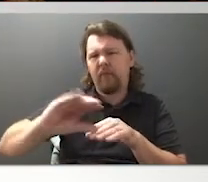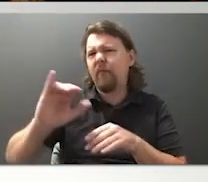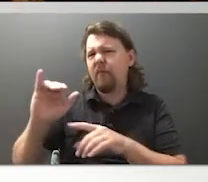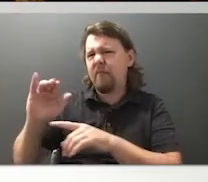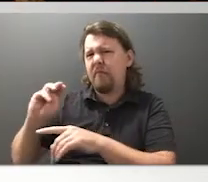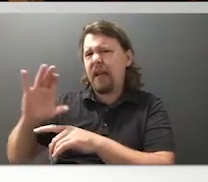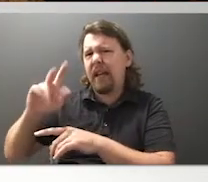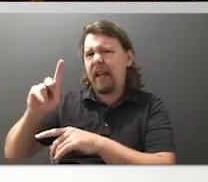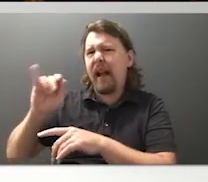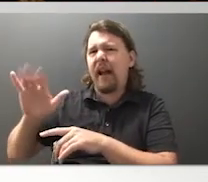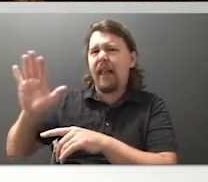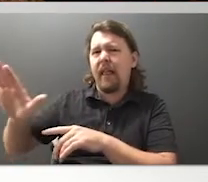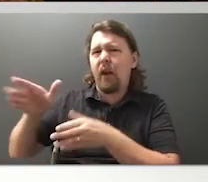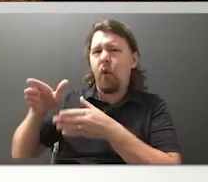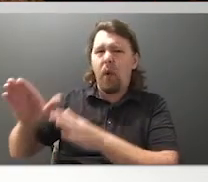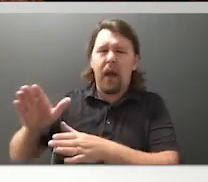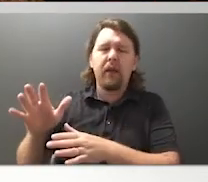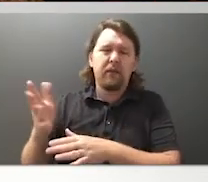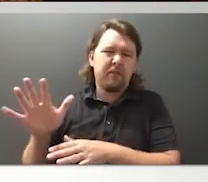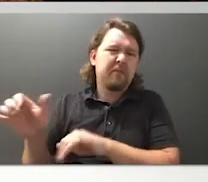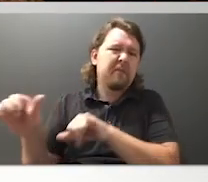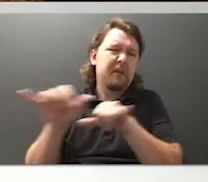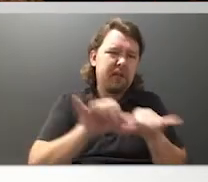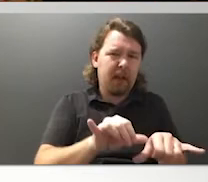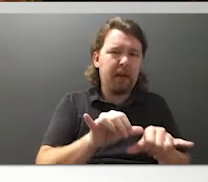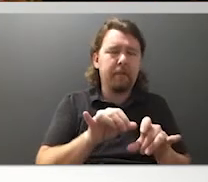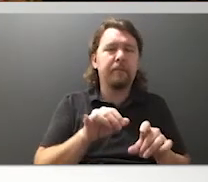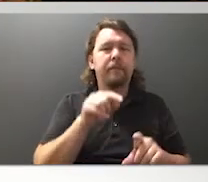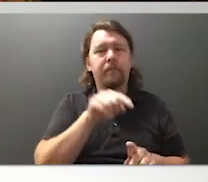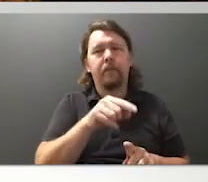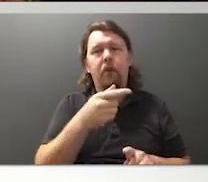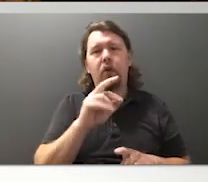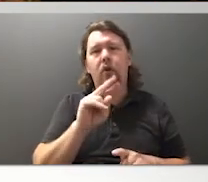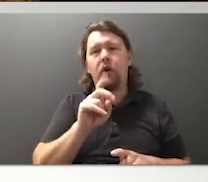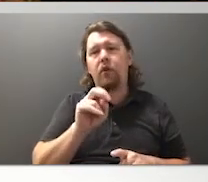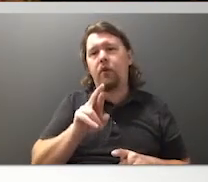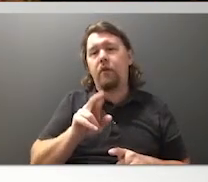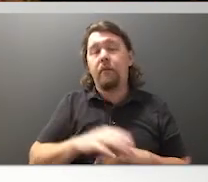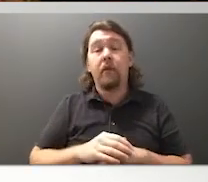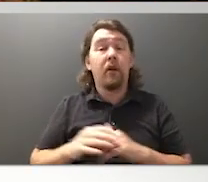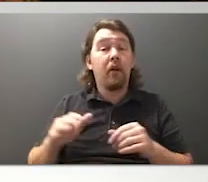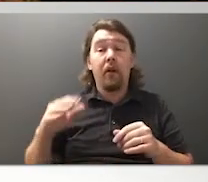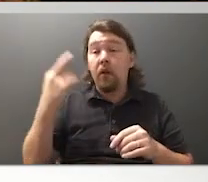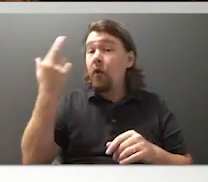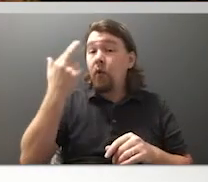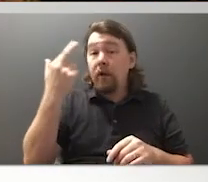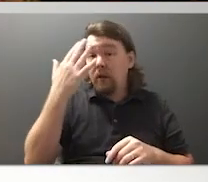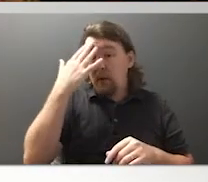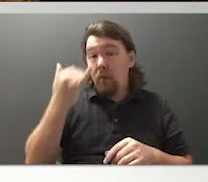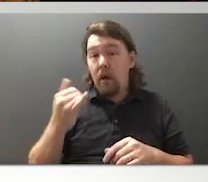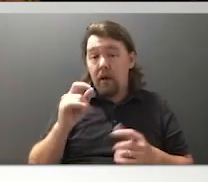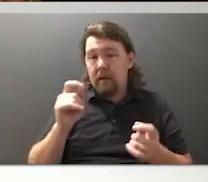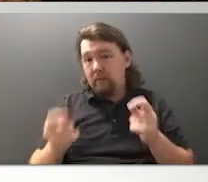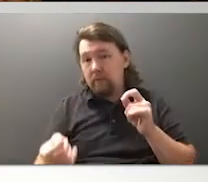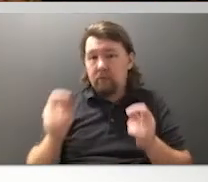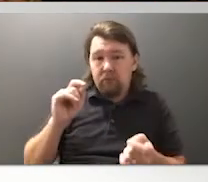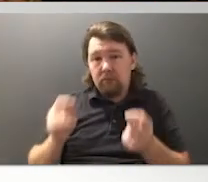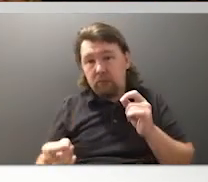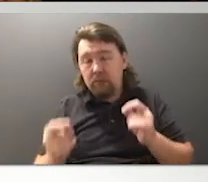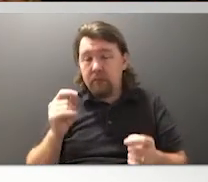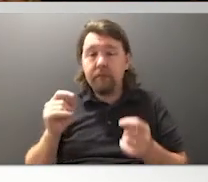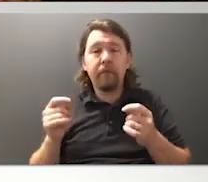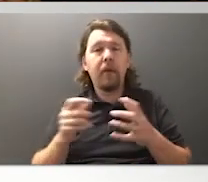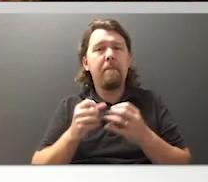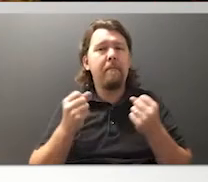anyway, so it's similar to McKay. Again, the whole purpose for doing these changes, a lot of it is to align